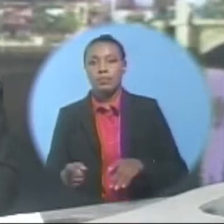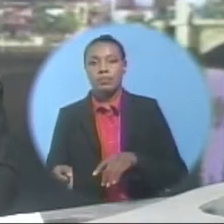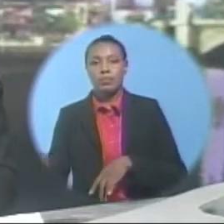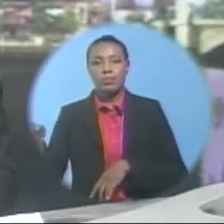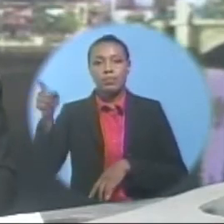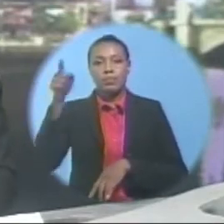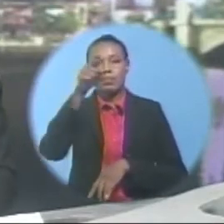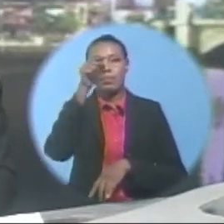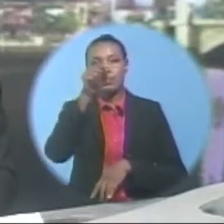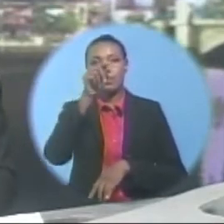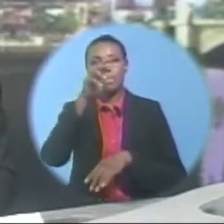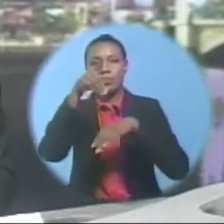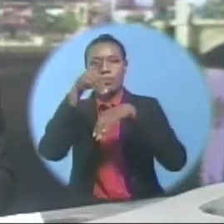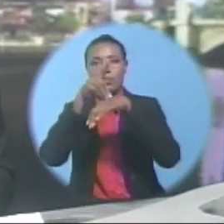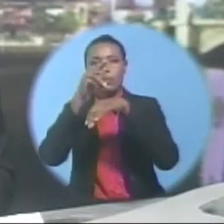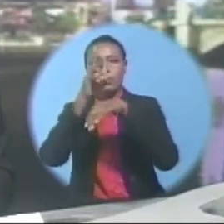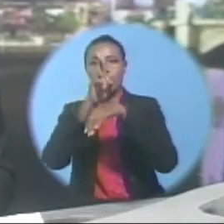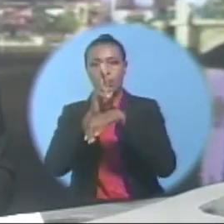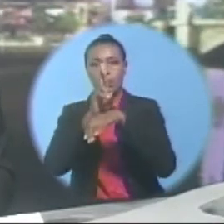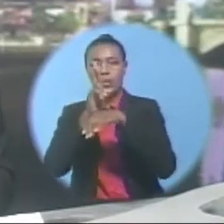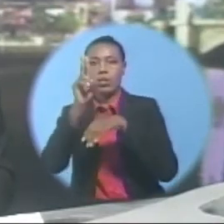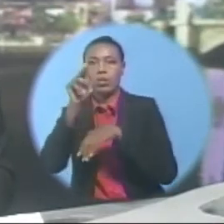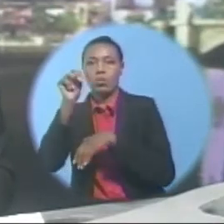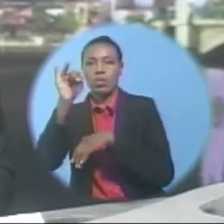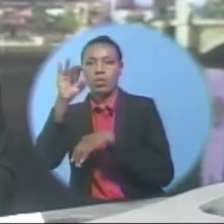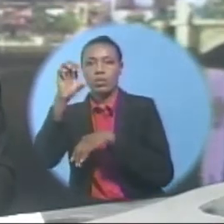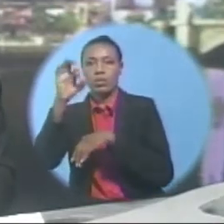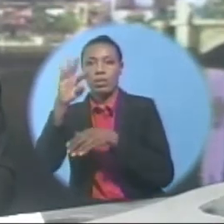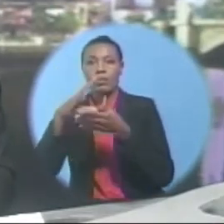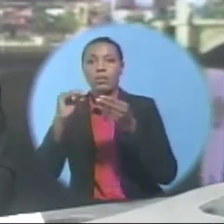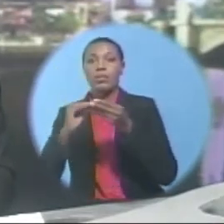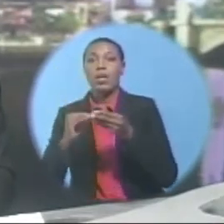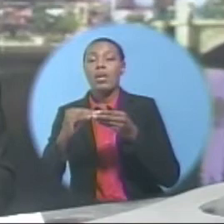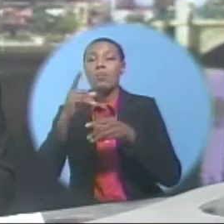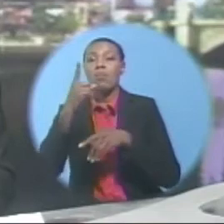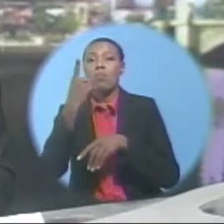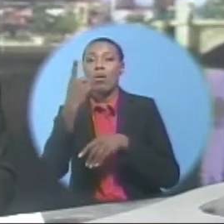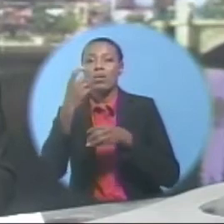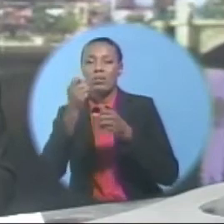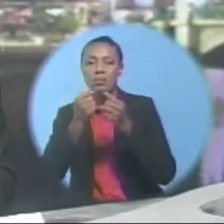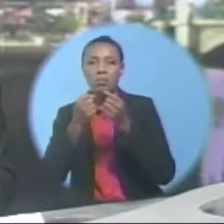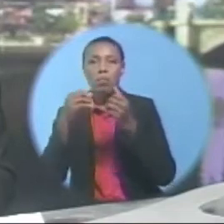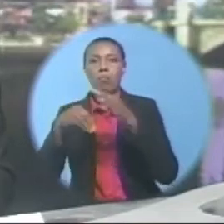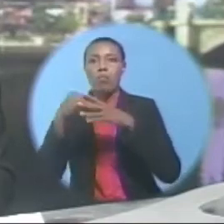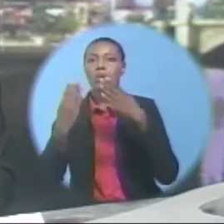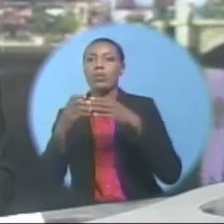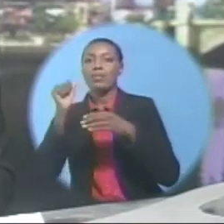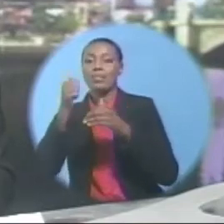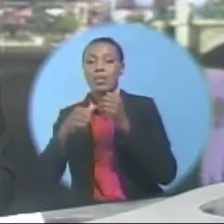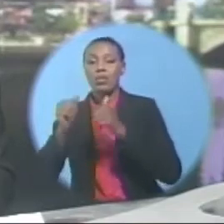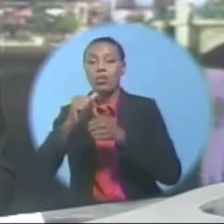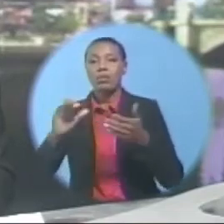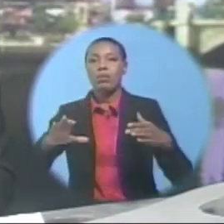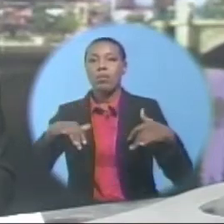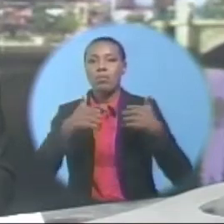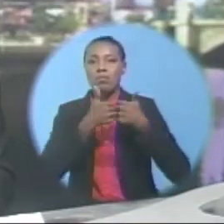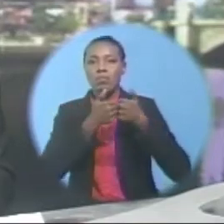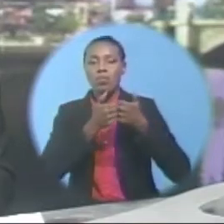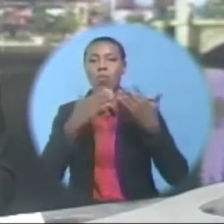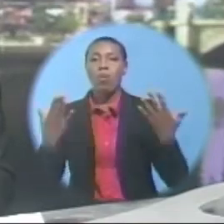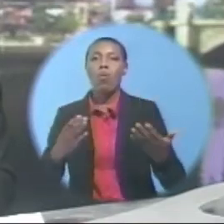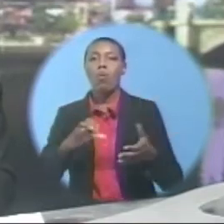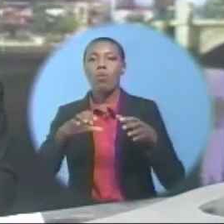UNICEF says more than 1 in 10 girls in the Dominican Republic are married or living with a partner before their